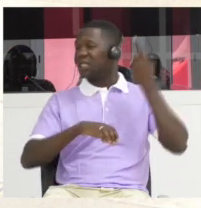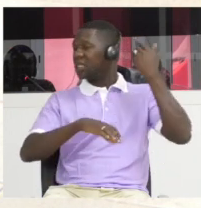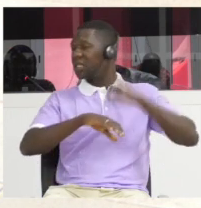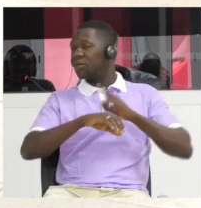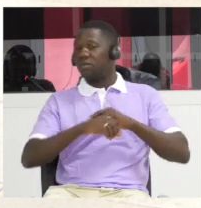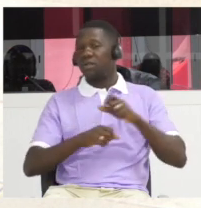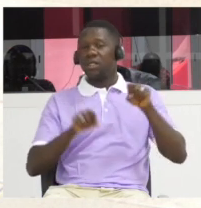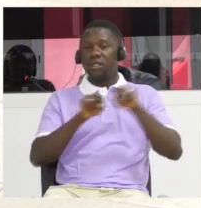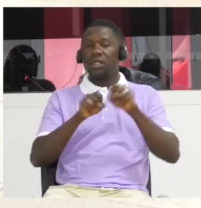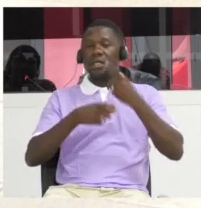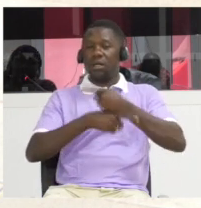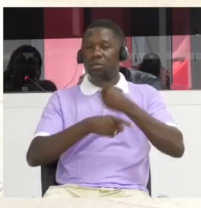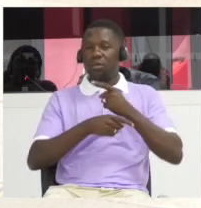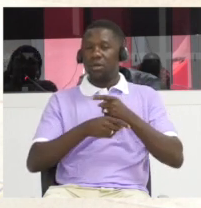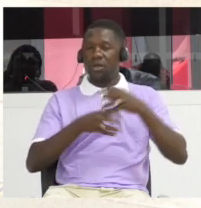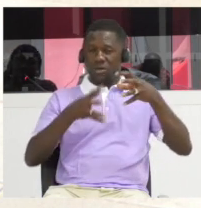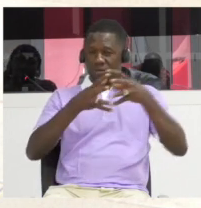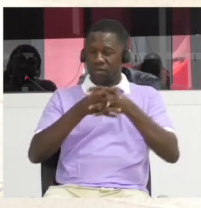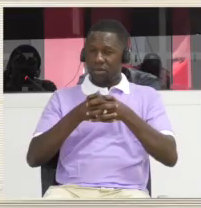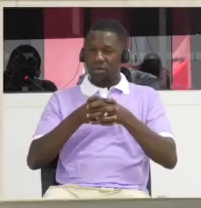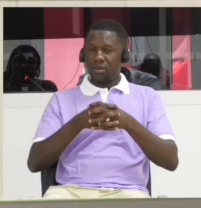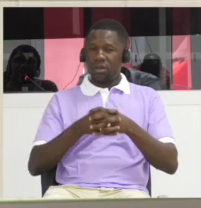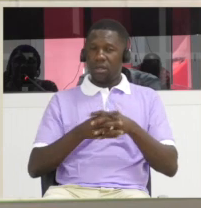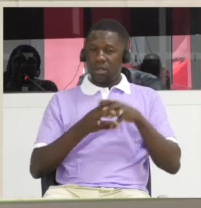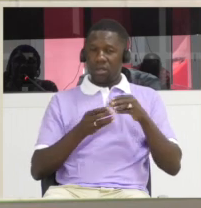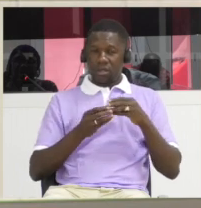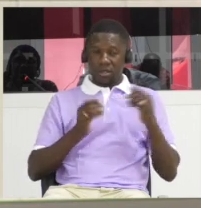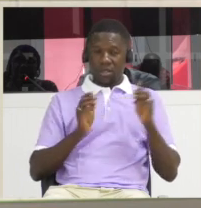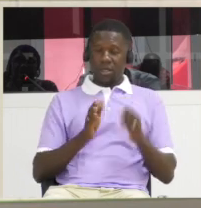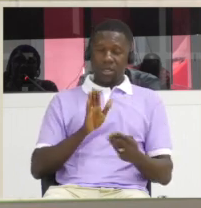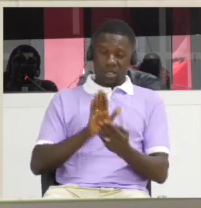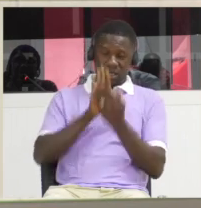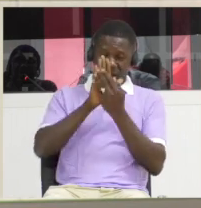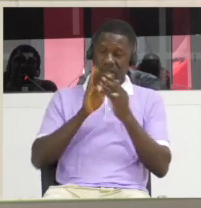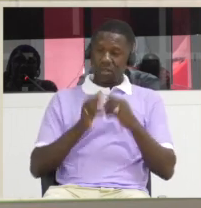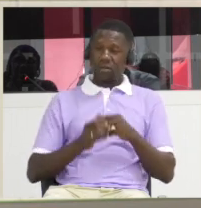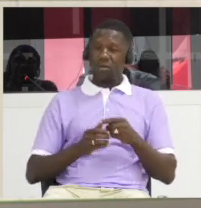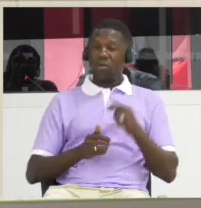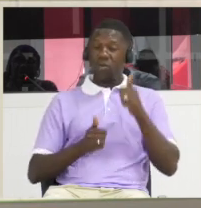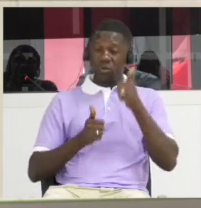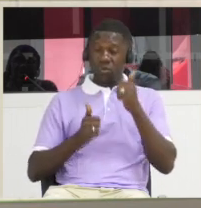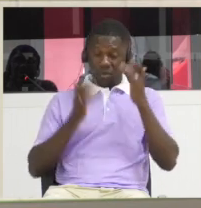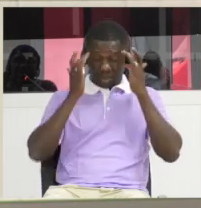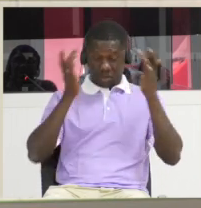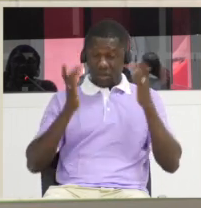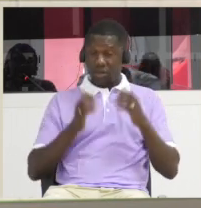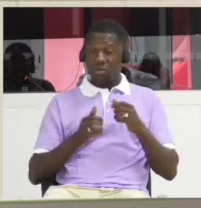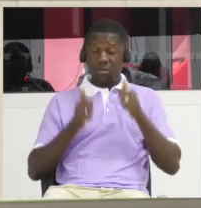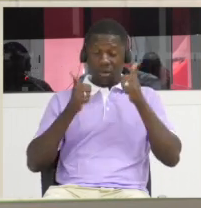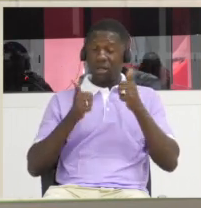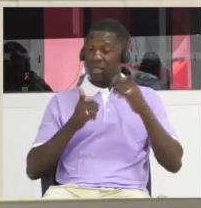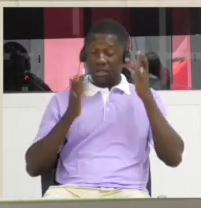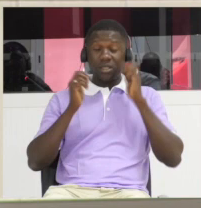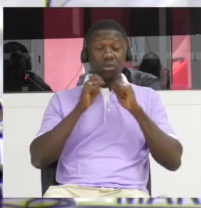the Senegambia Confederation and attracted well-educated, bright, and intelligent